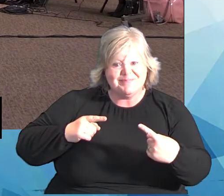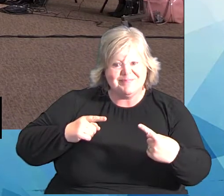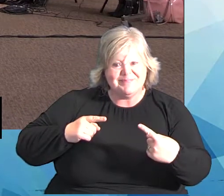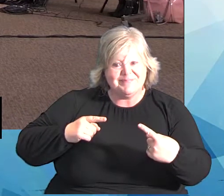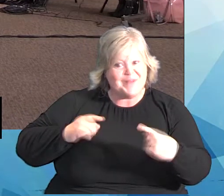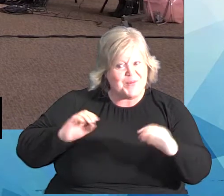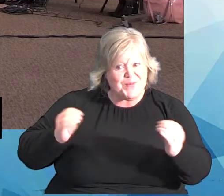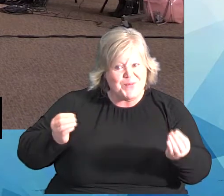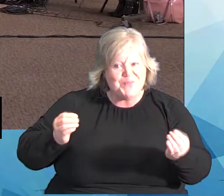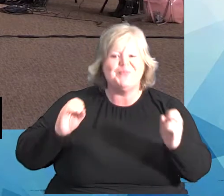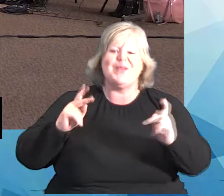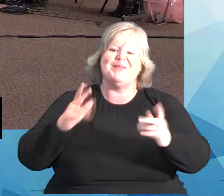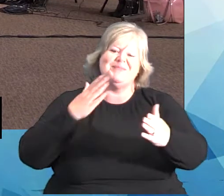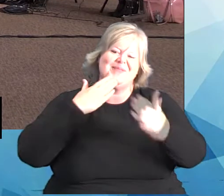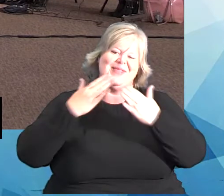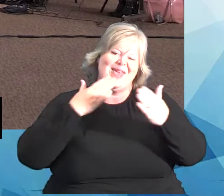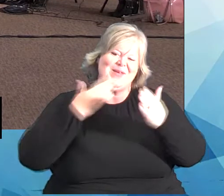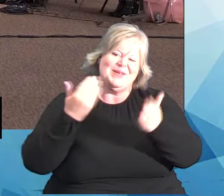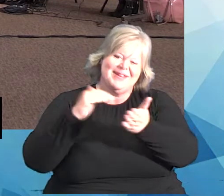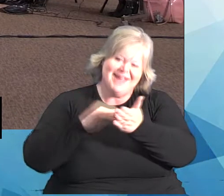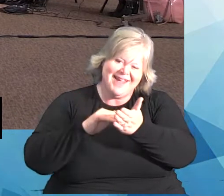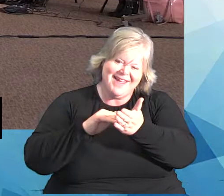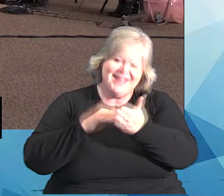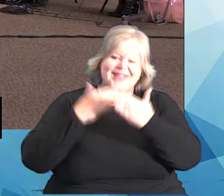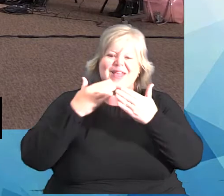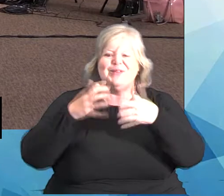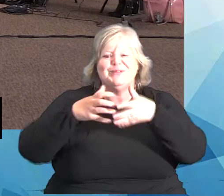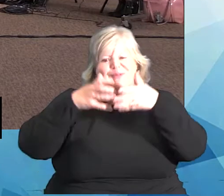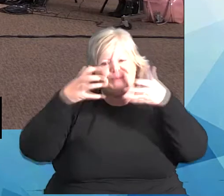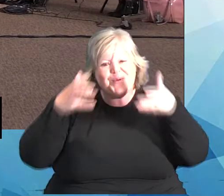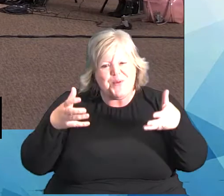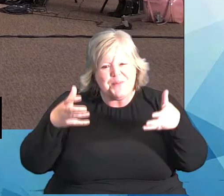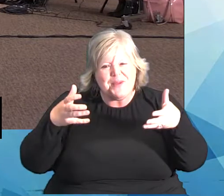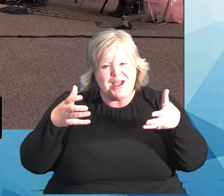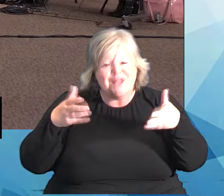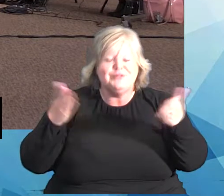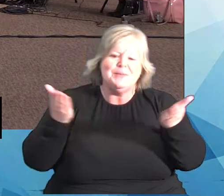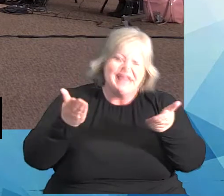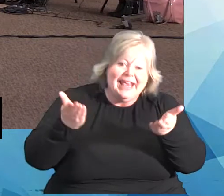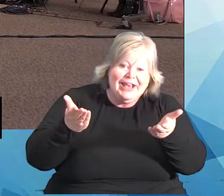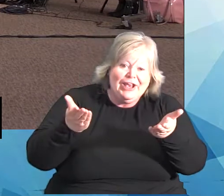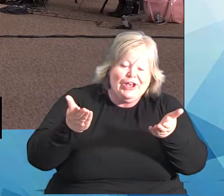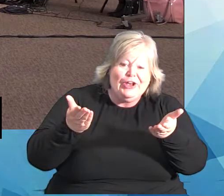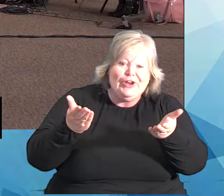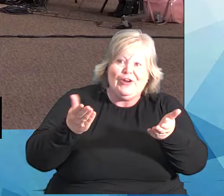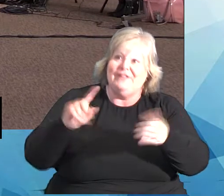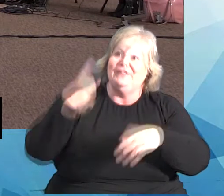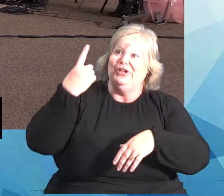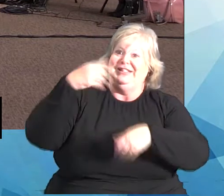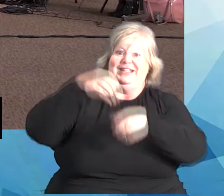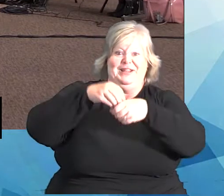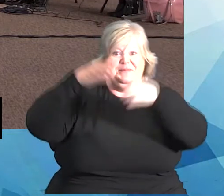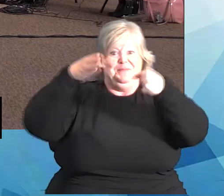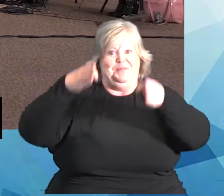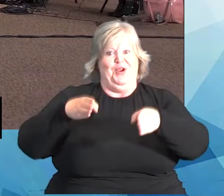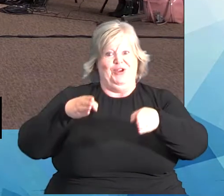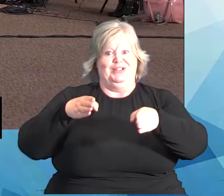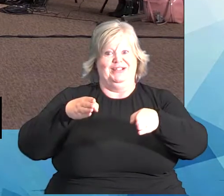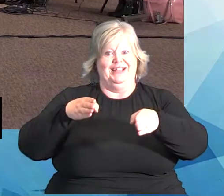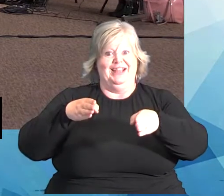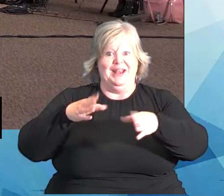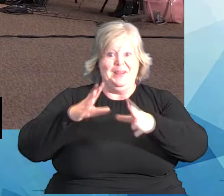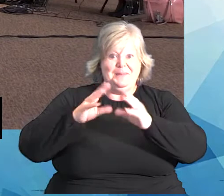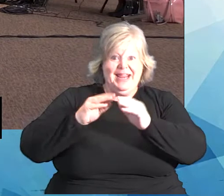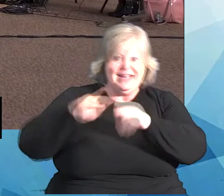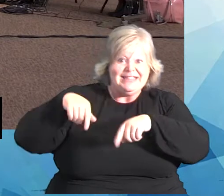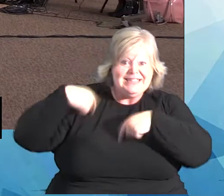No. Thank you again so much for being here and for having our first in-person meeting since March